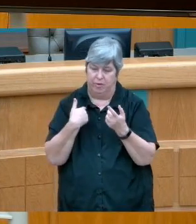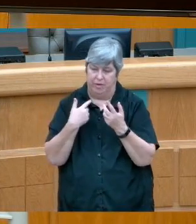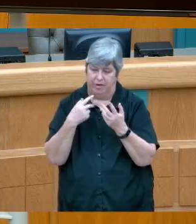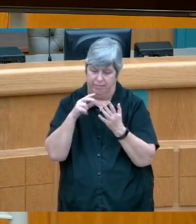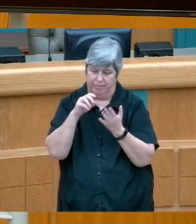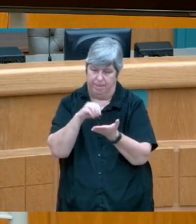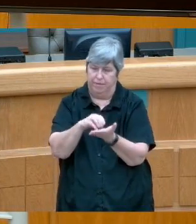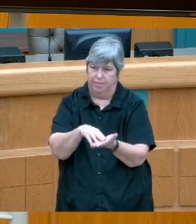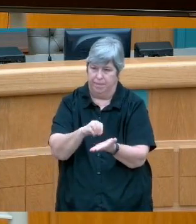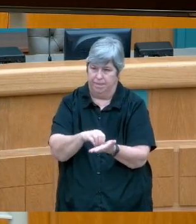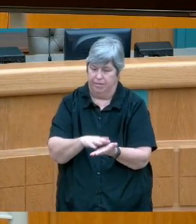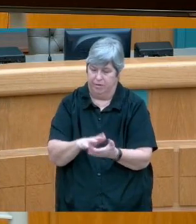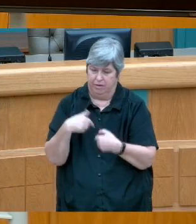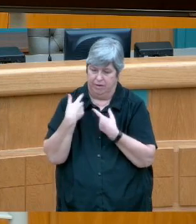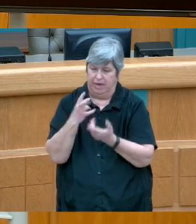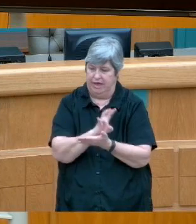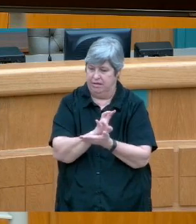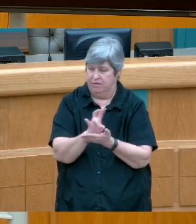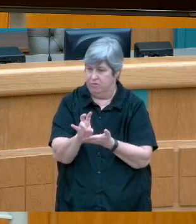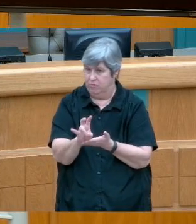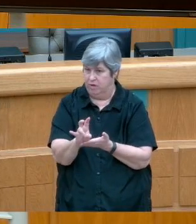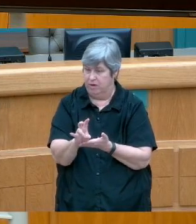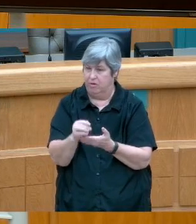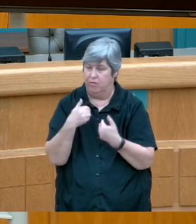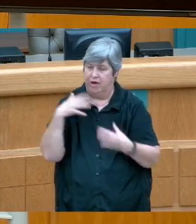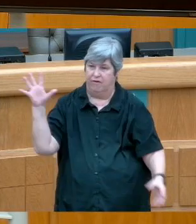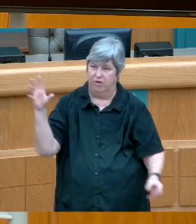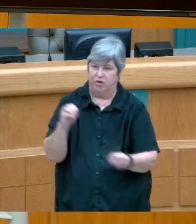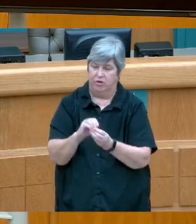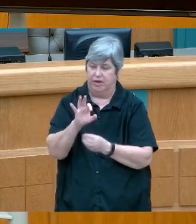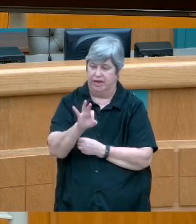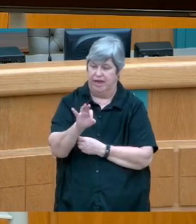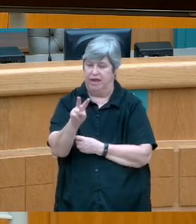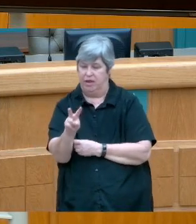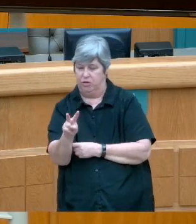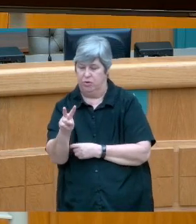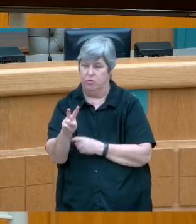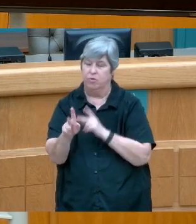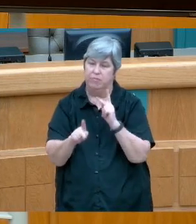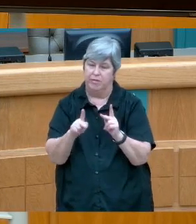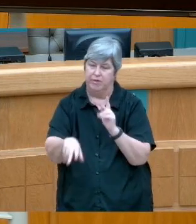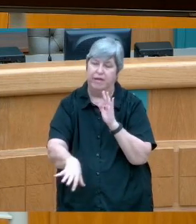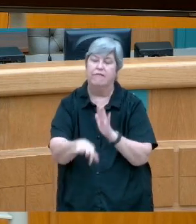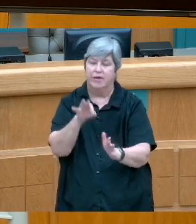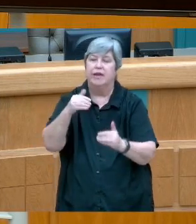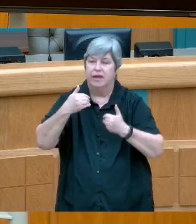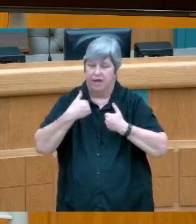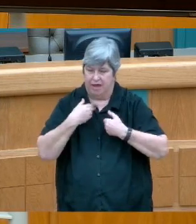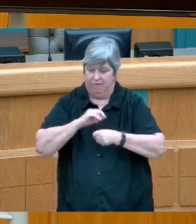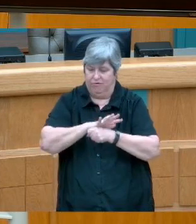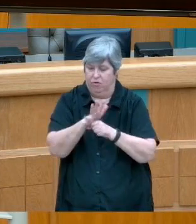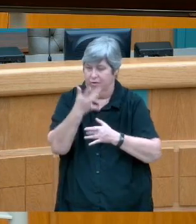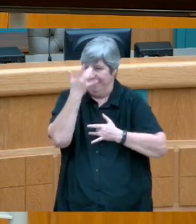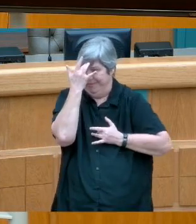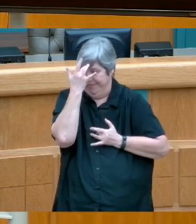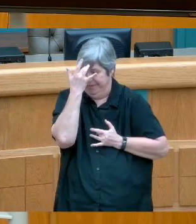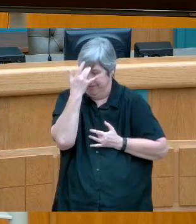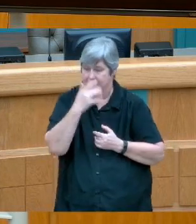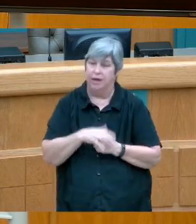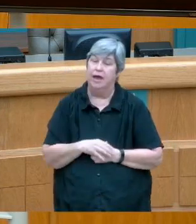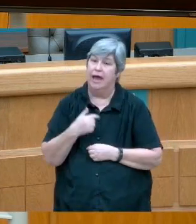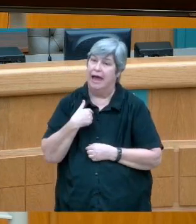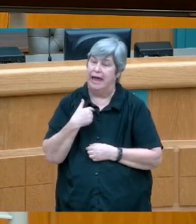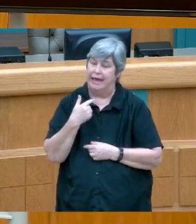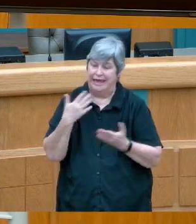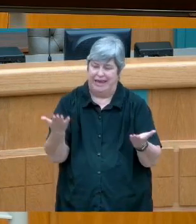this over about 7 weeks or so, we have 92 positives now in Nueces County. And I should